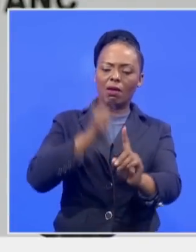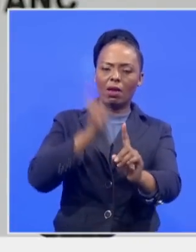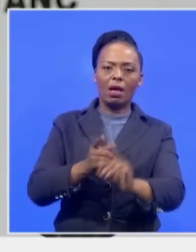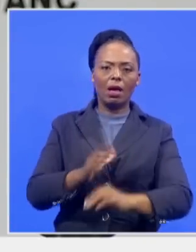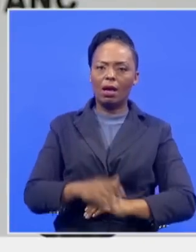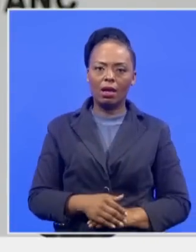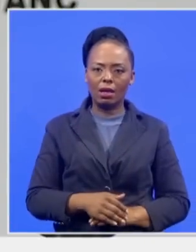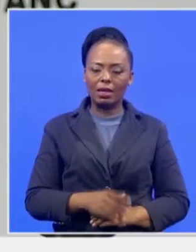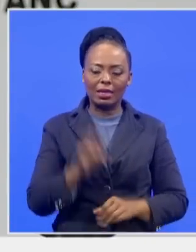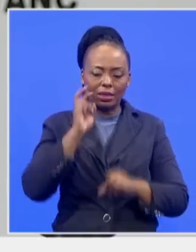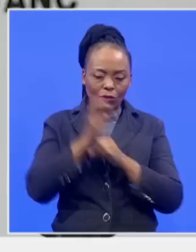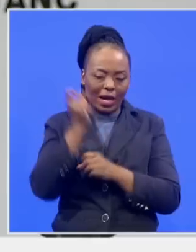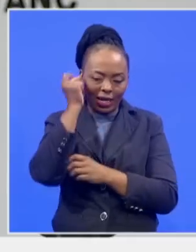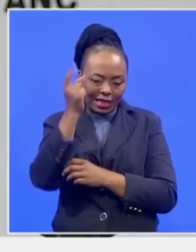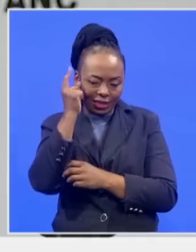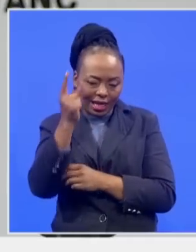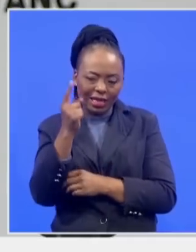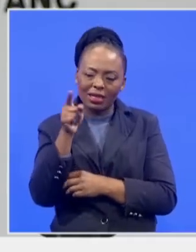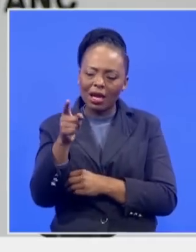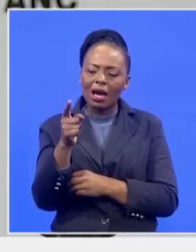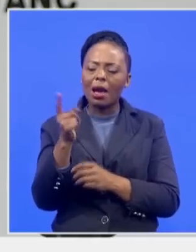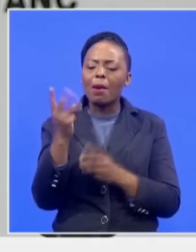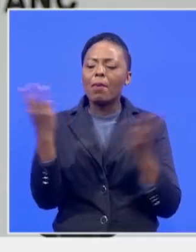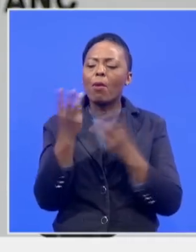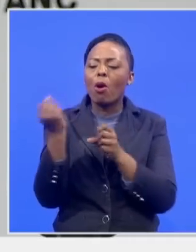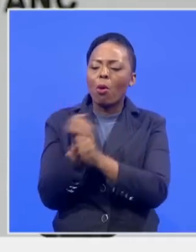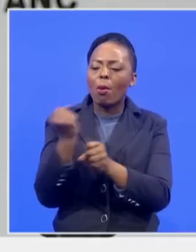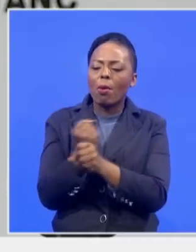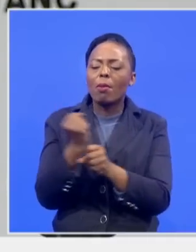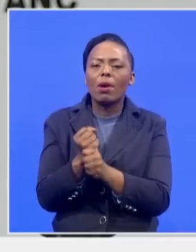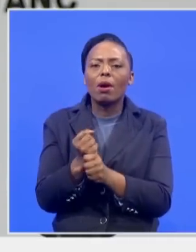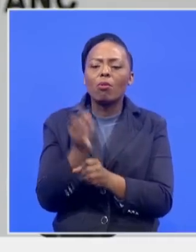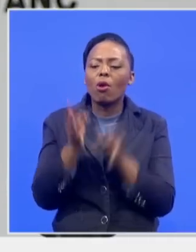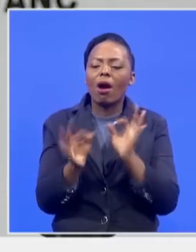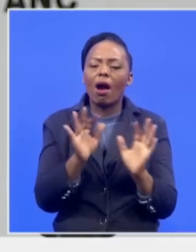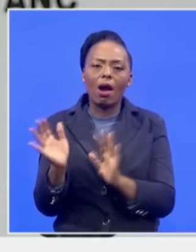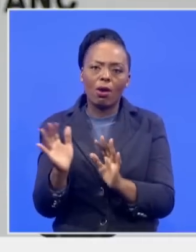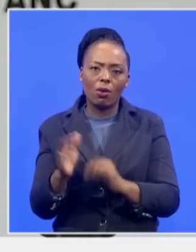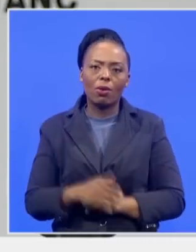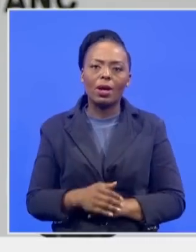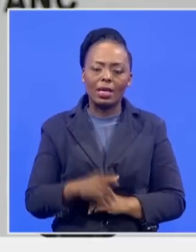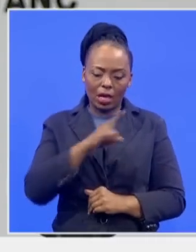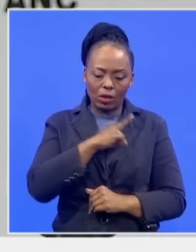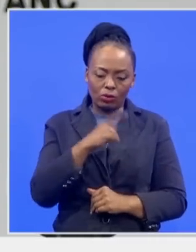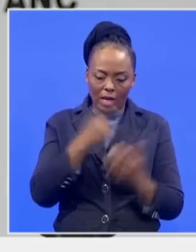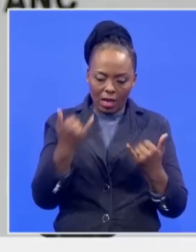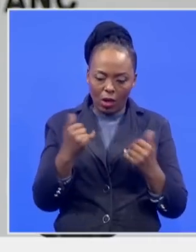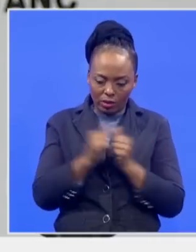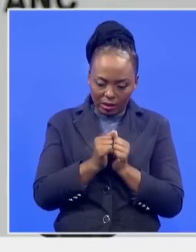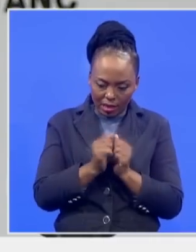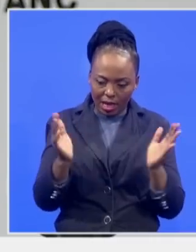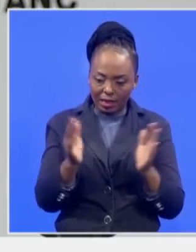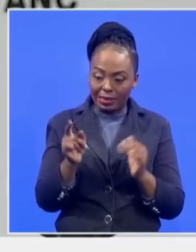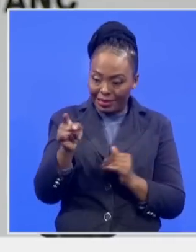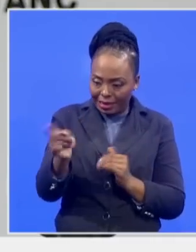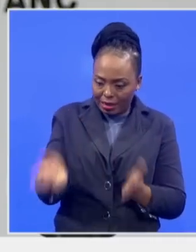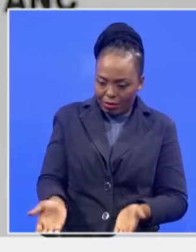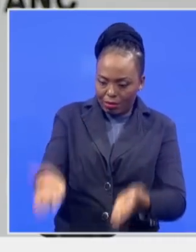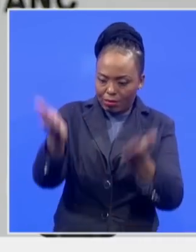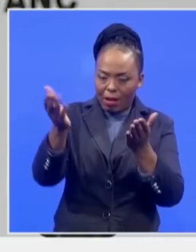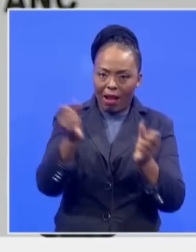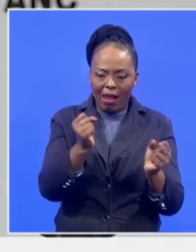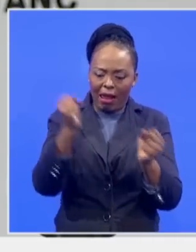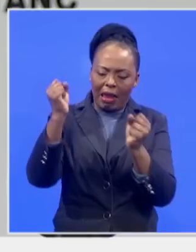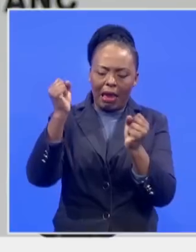people politically. So that's where we started with these councillors. We allowed themselves to express themselves.